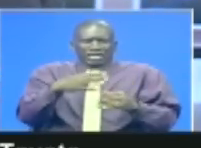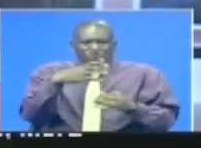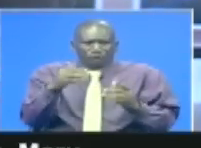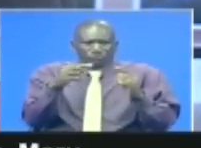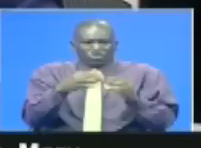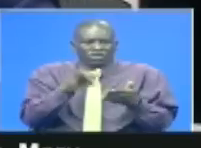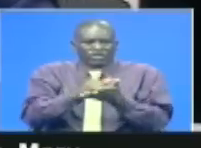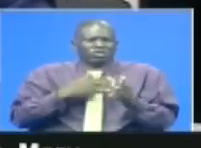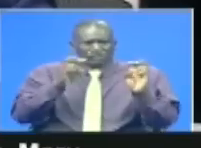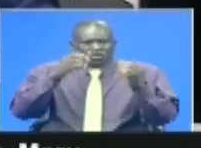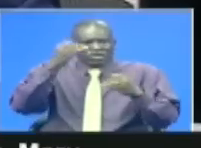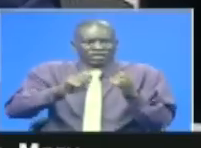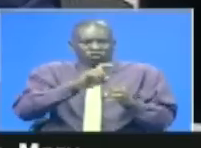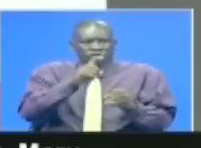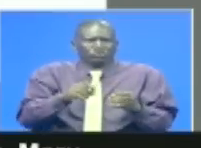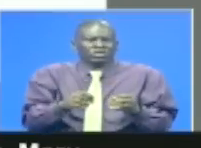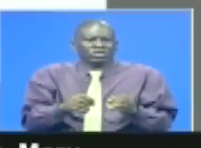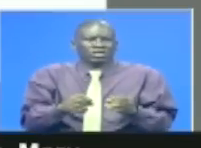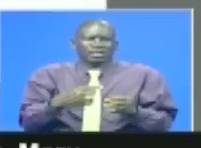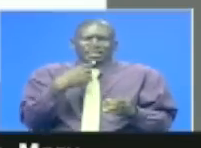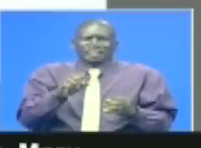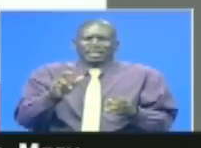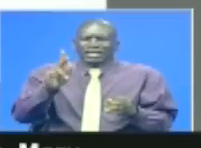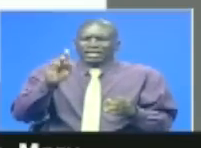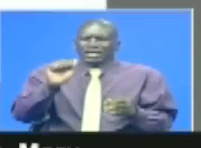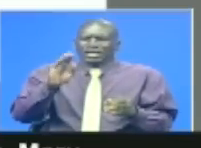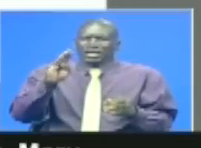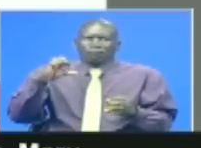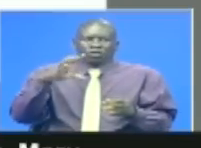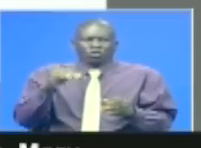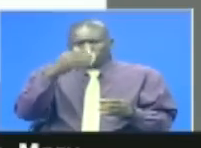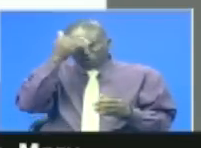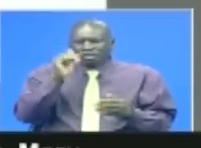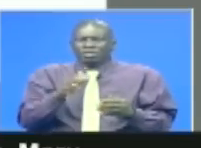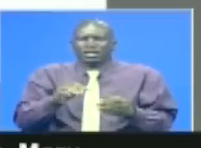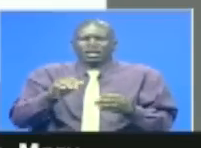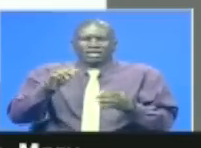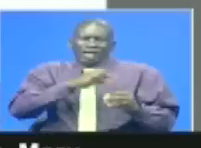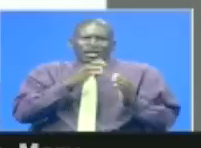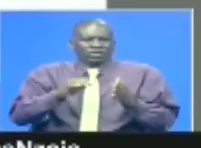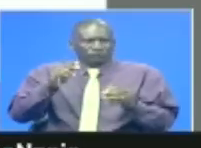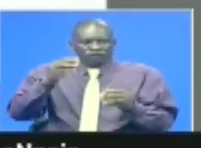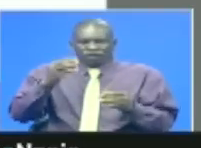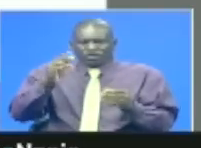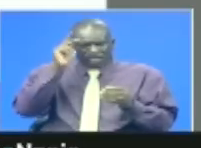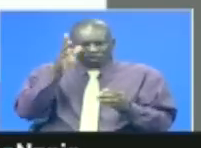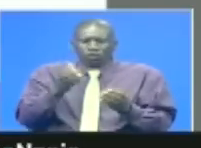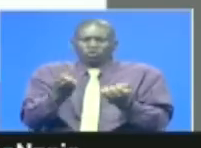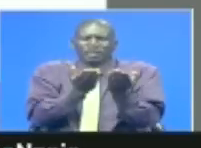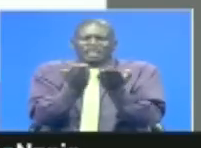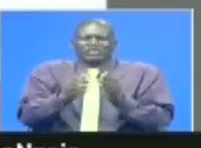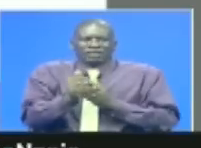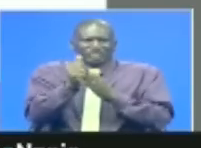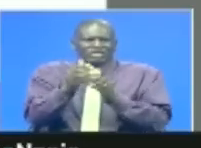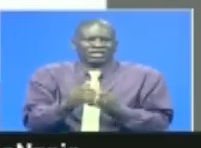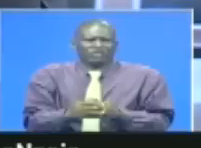my issue. Last question. Kindly tell Kabogo, this is Peter 7, to forget being governor of Kiambu. We can no longer withstand his arrogance. We need a servant leader.